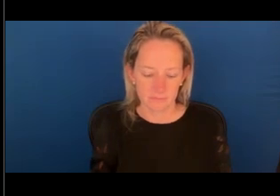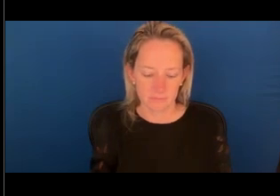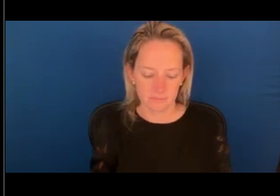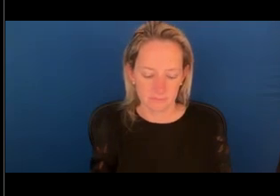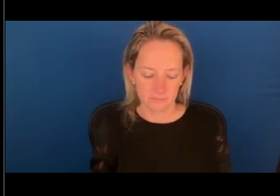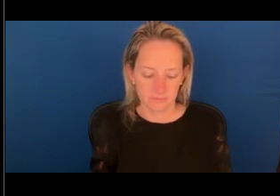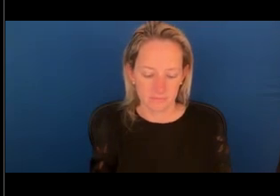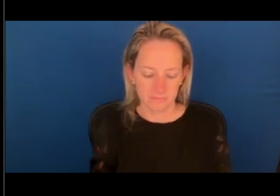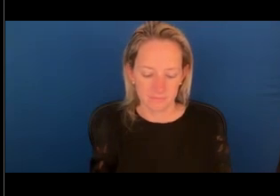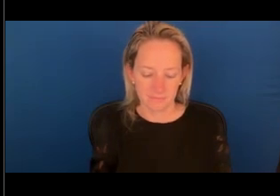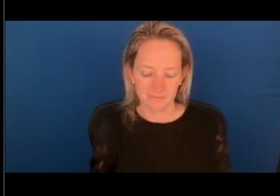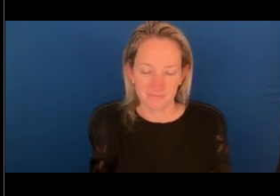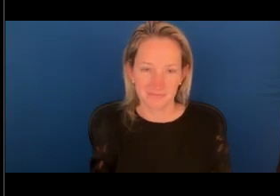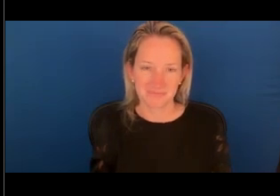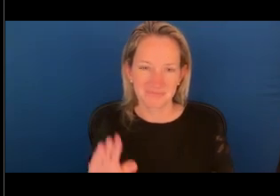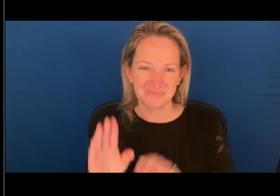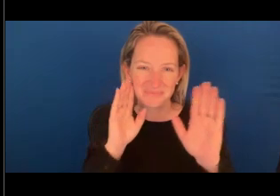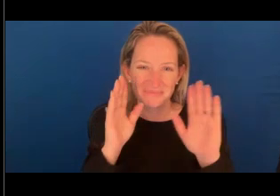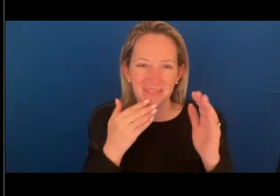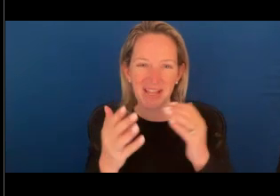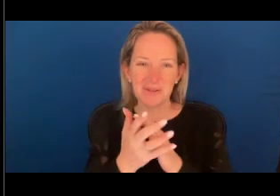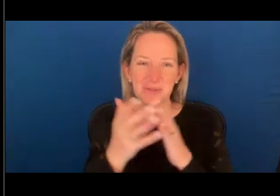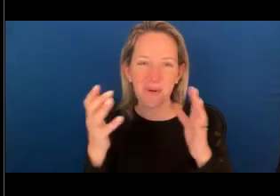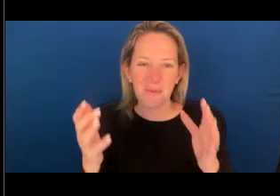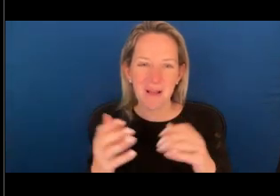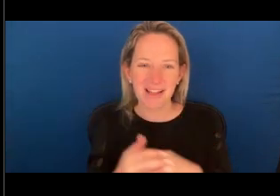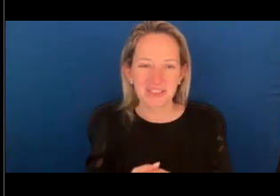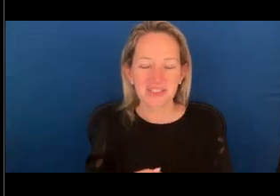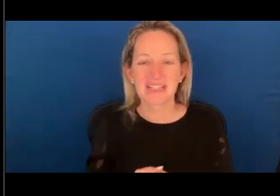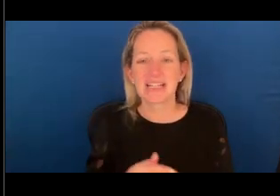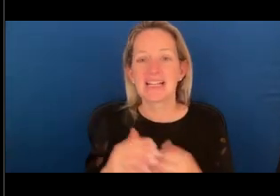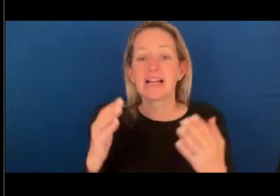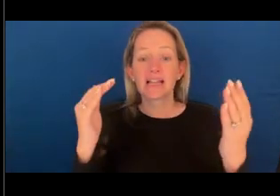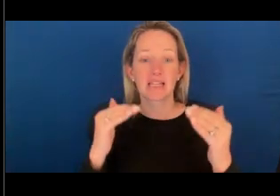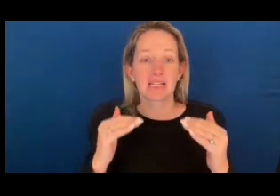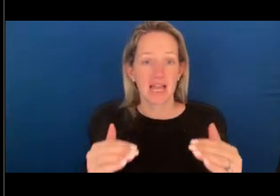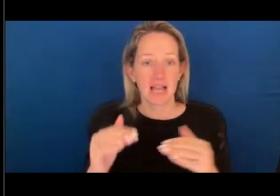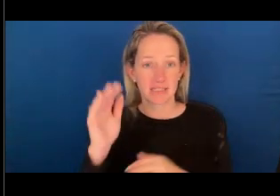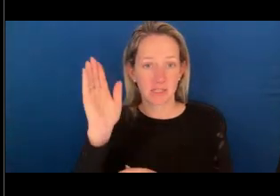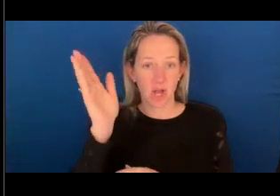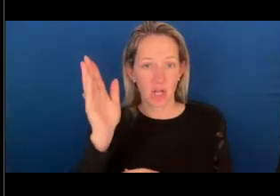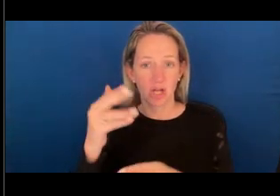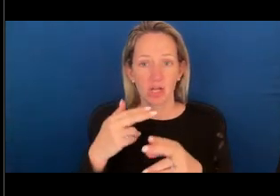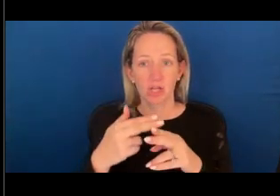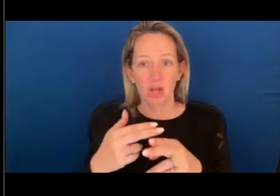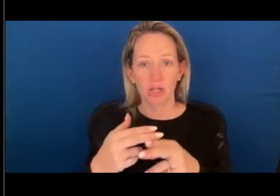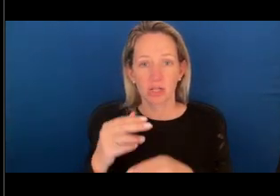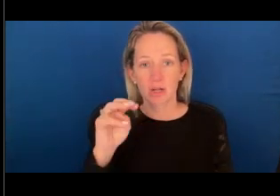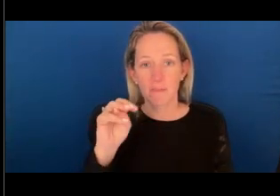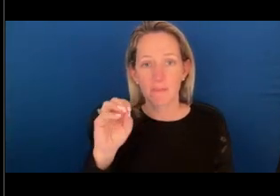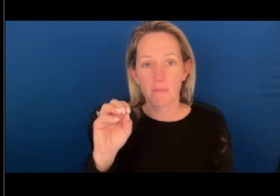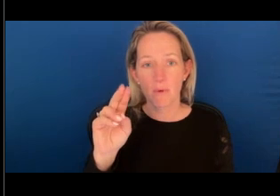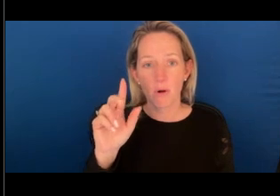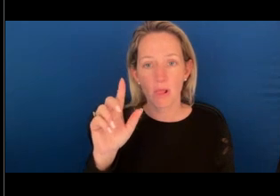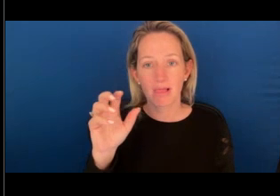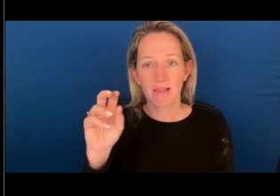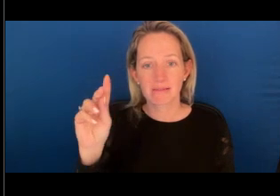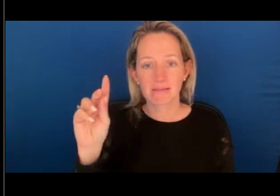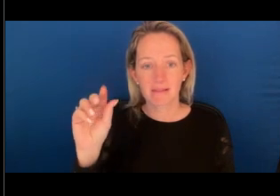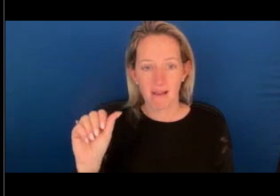Okay, thank you so much, Jazmine. So our next talk is titled MOLLUSCA, a snail-inspired robot